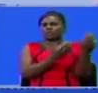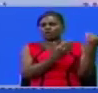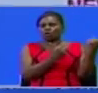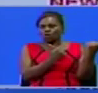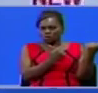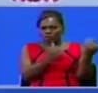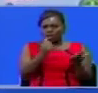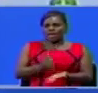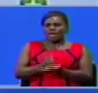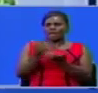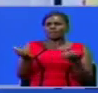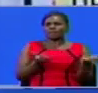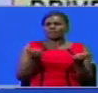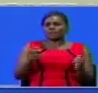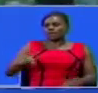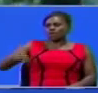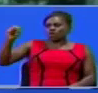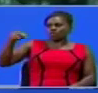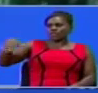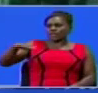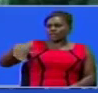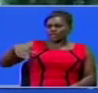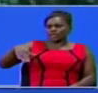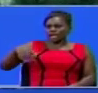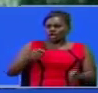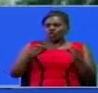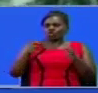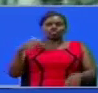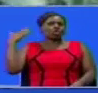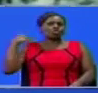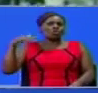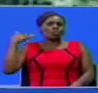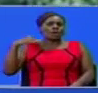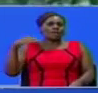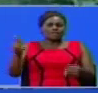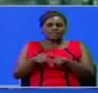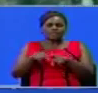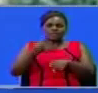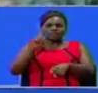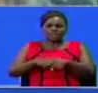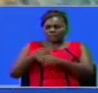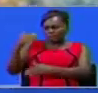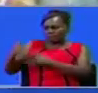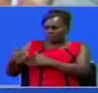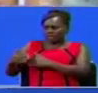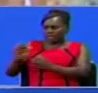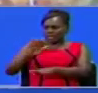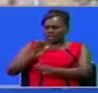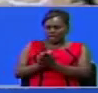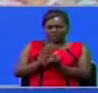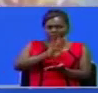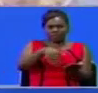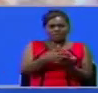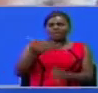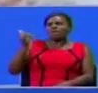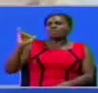will facilitate trade along the Northern Corridor, curb theft, and reduce dwell times at the borders and port gates. The